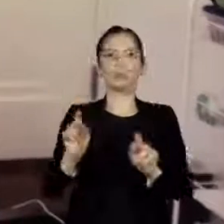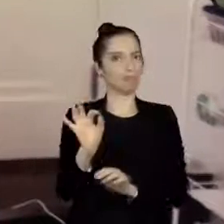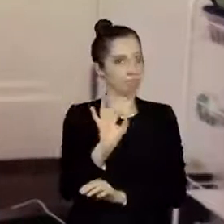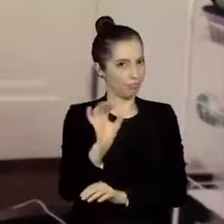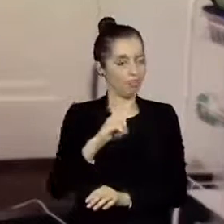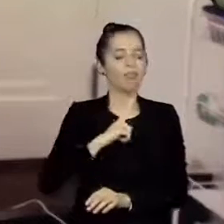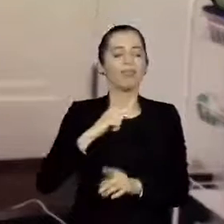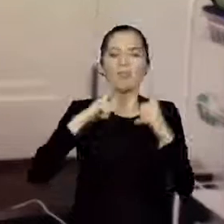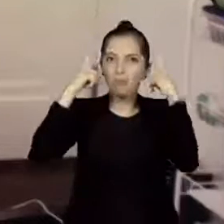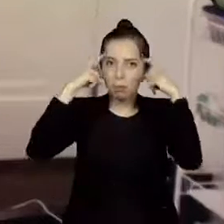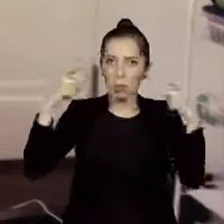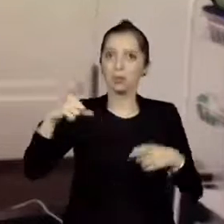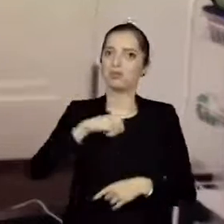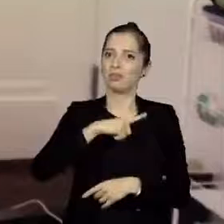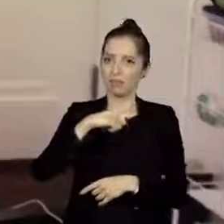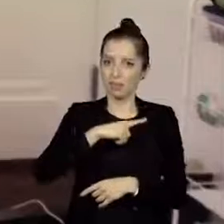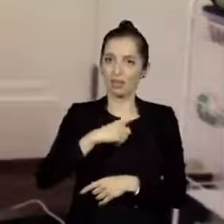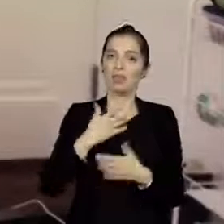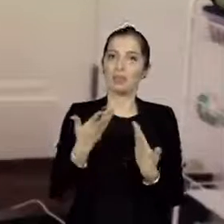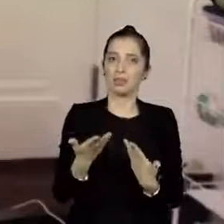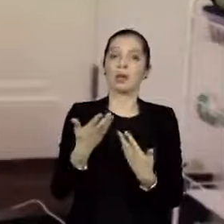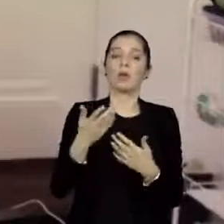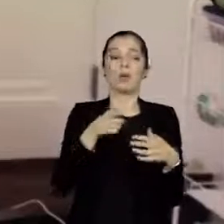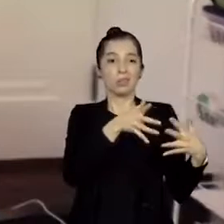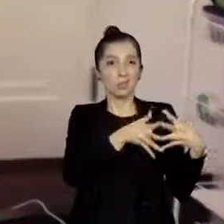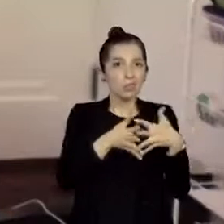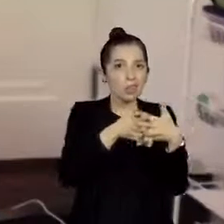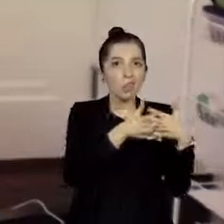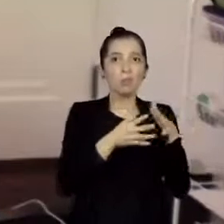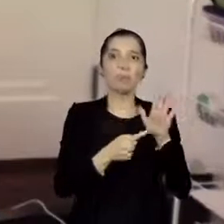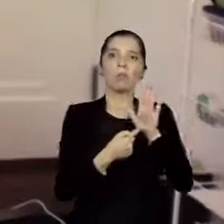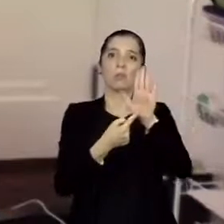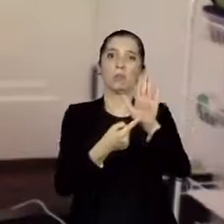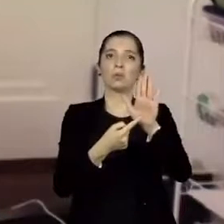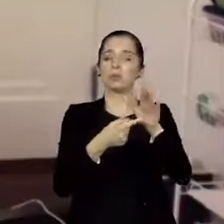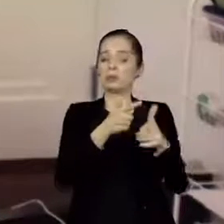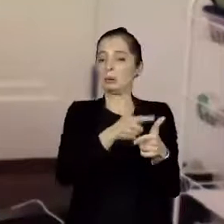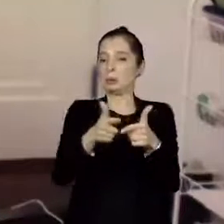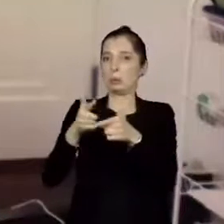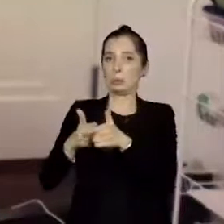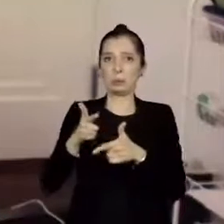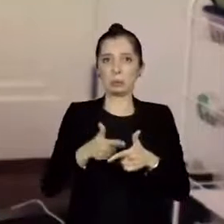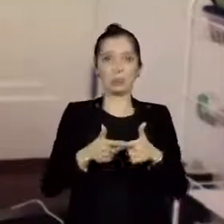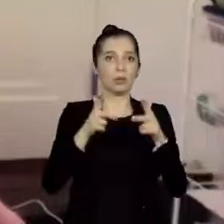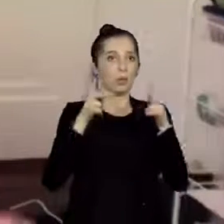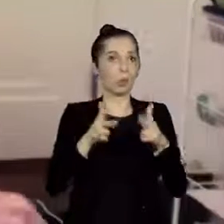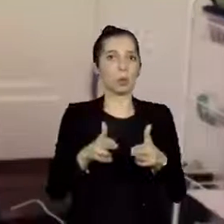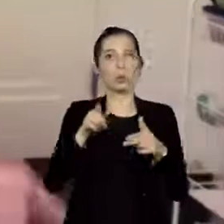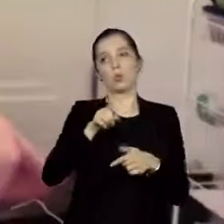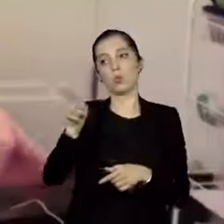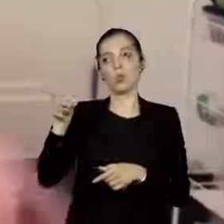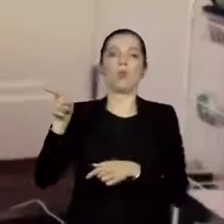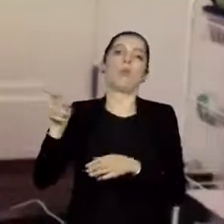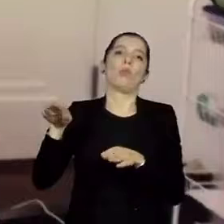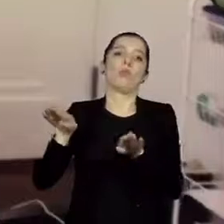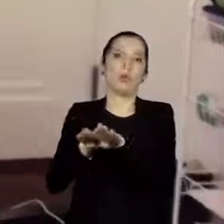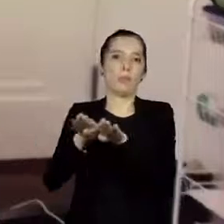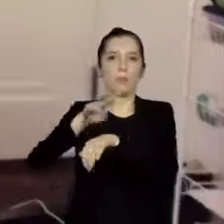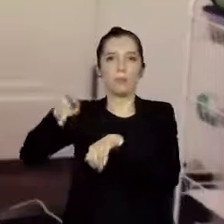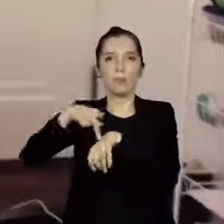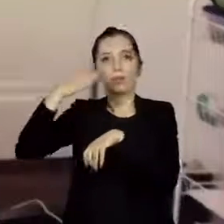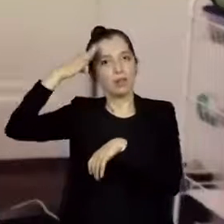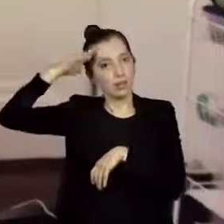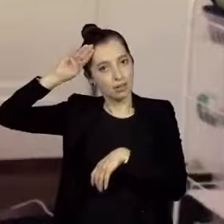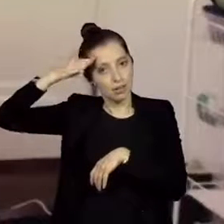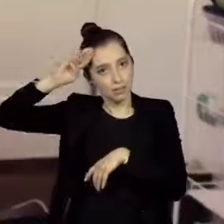No democracy. And I can say in America, we were very complacent for a long time. So the lesson of Ireland is a lesson that